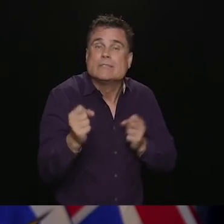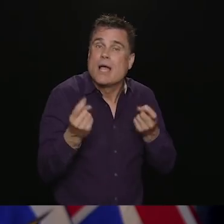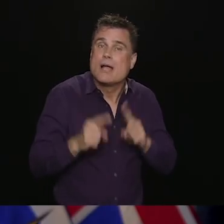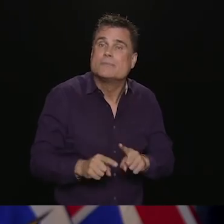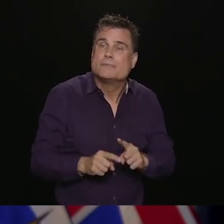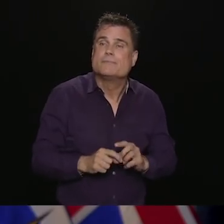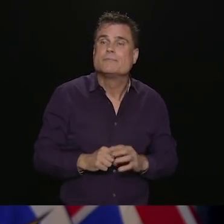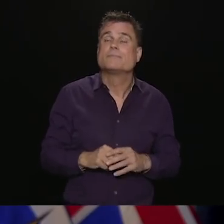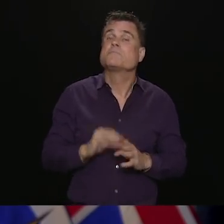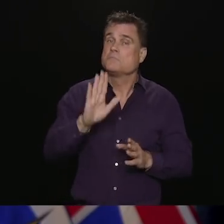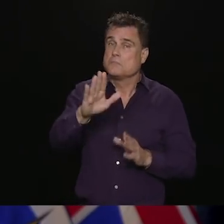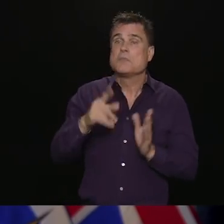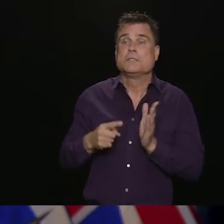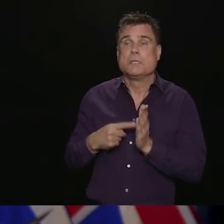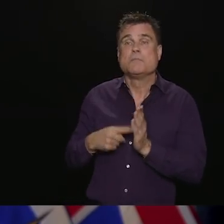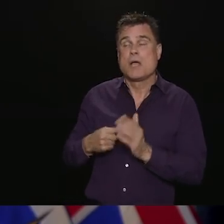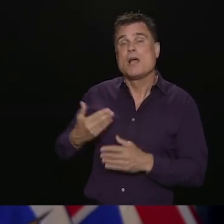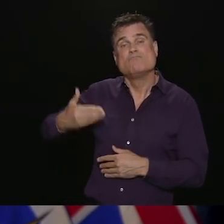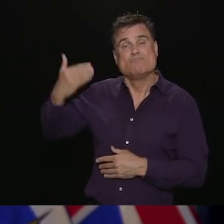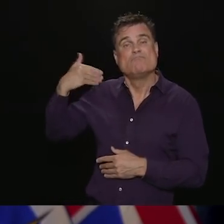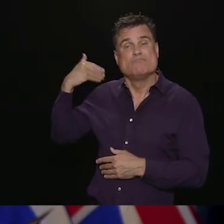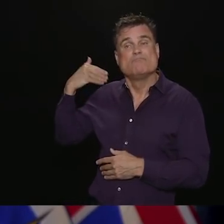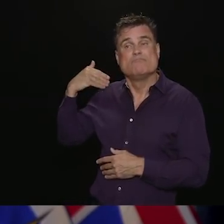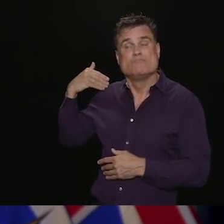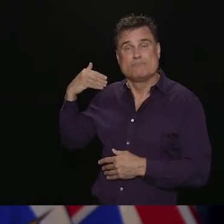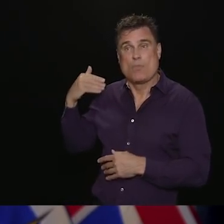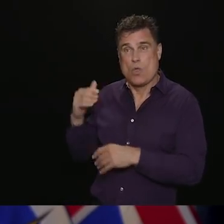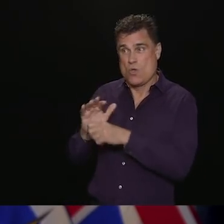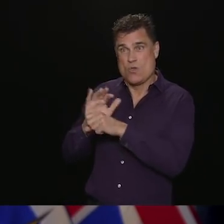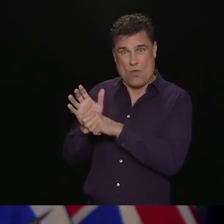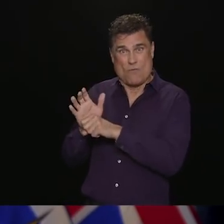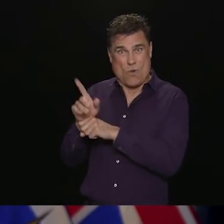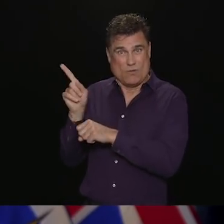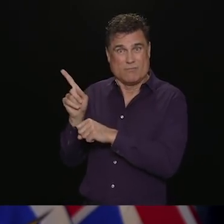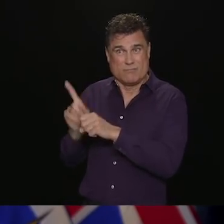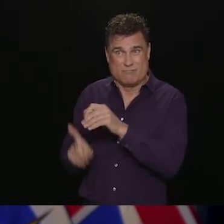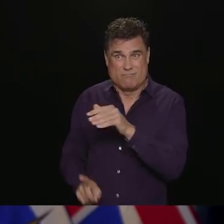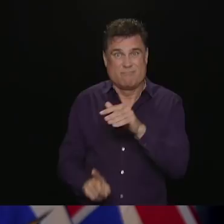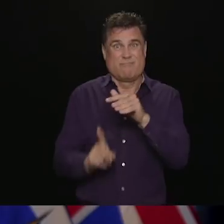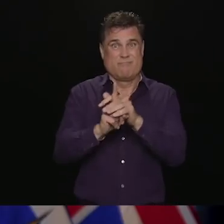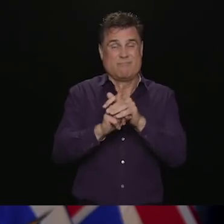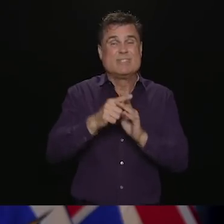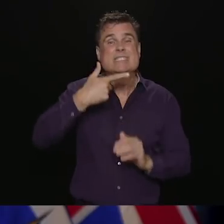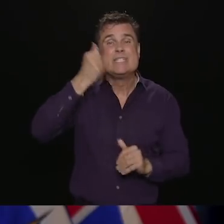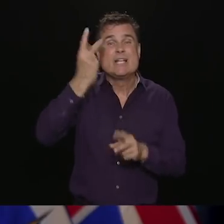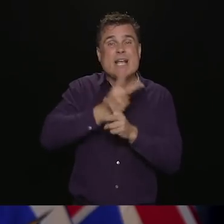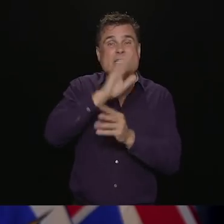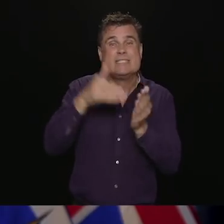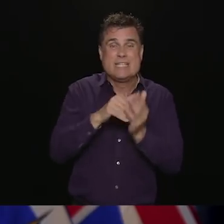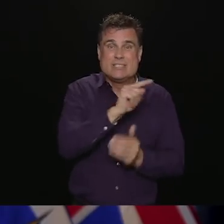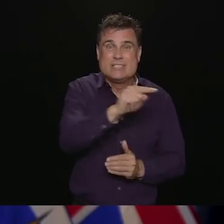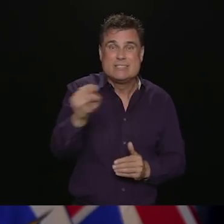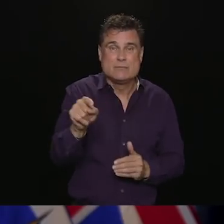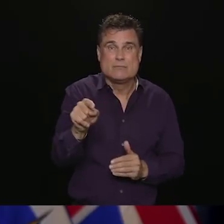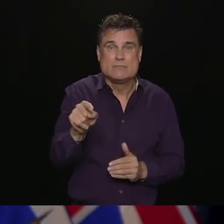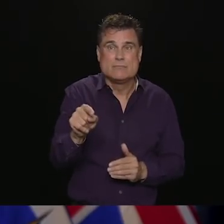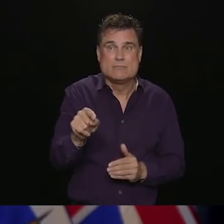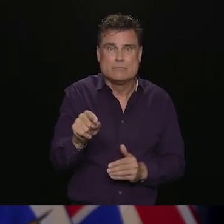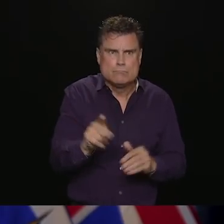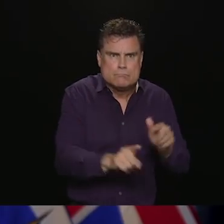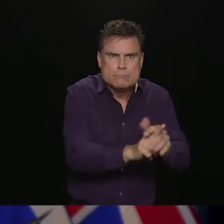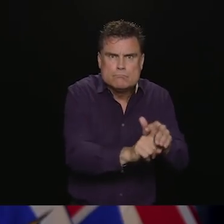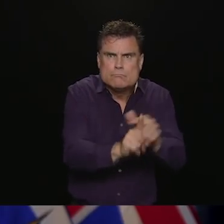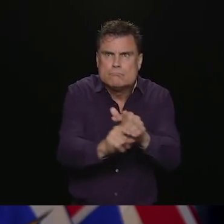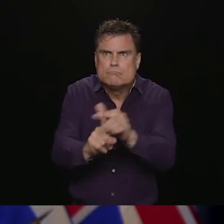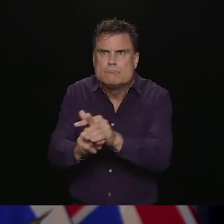sometimes we get it early enough that it's only a staff person, but unfortunately in this case it's become apparent that there have